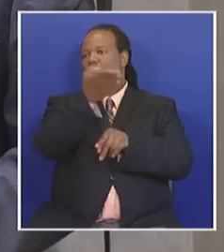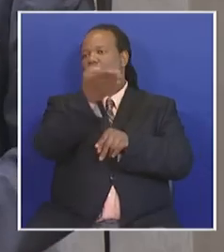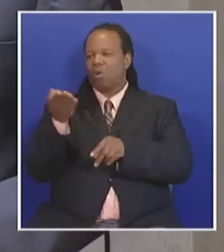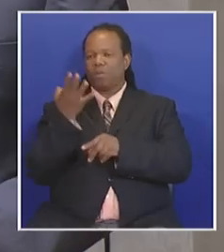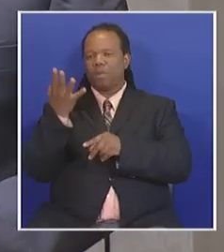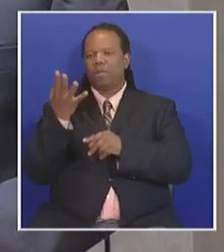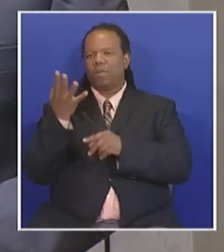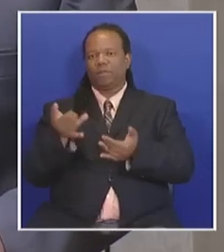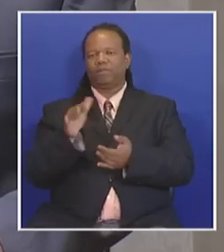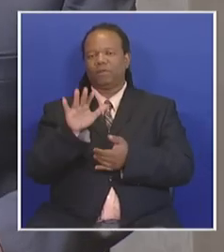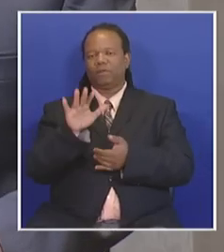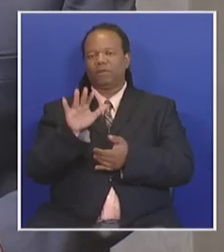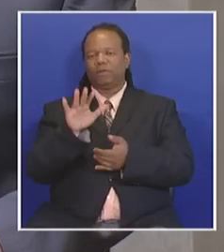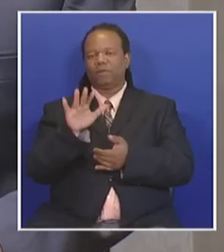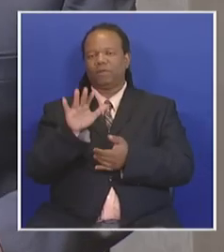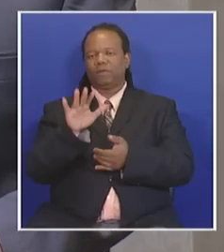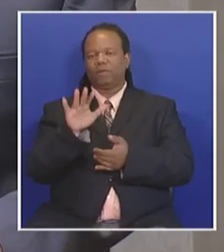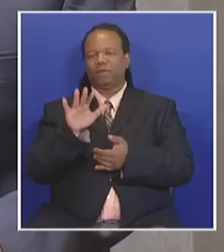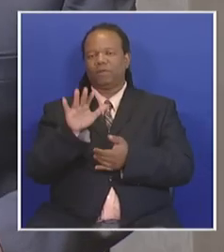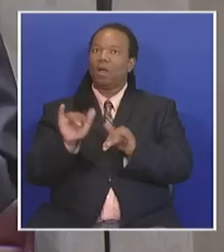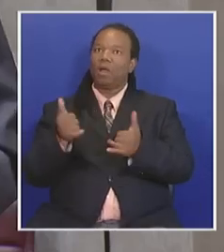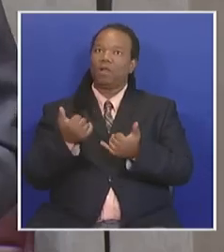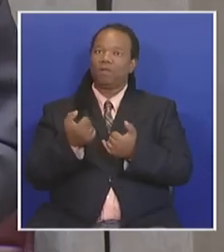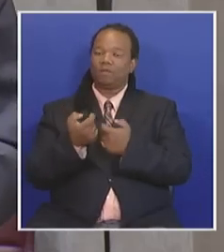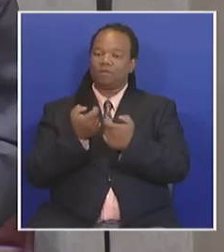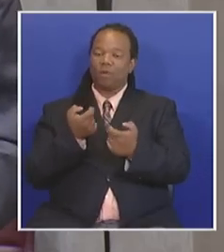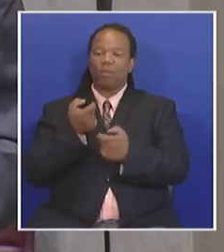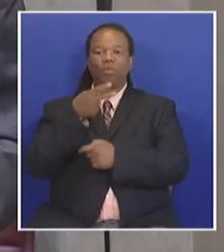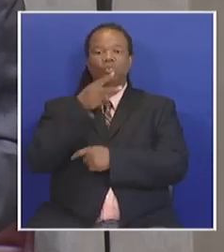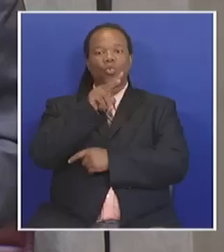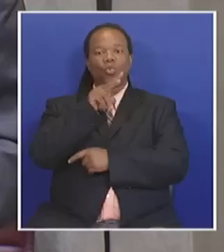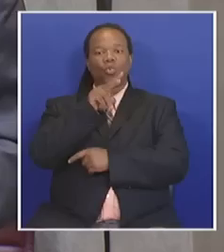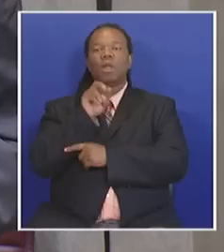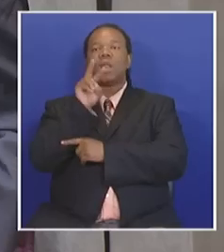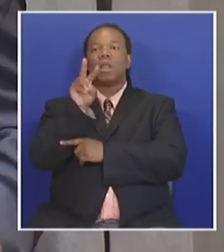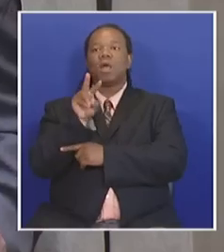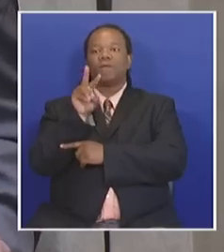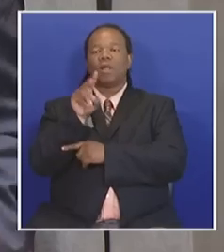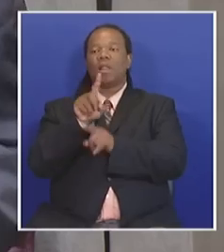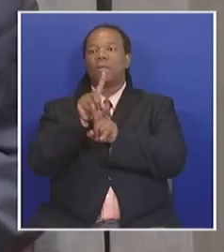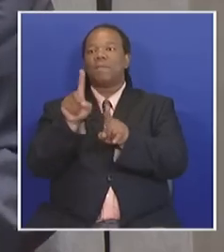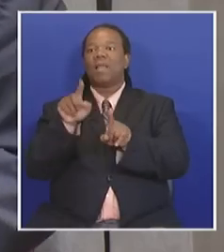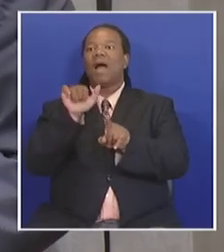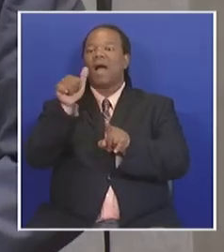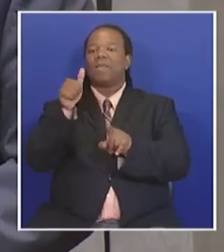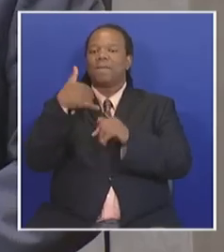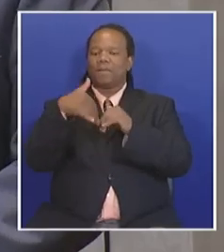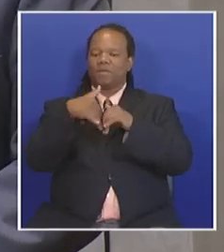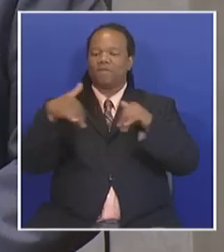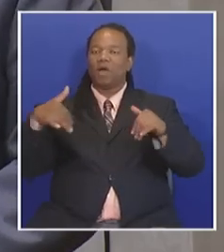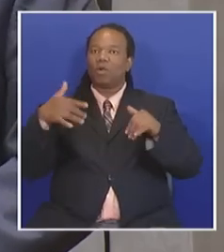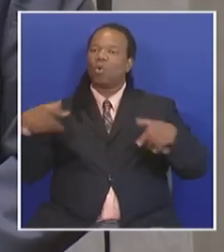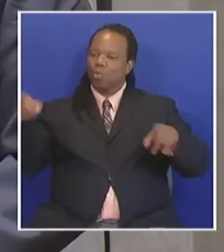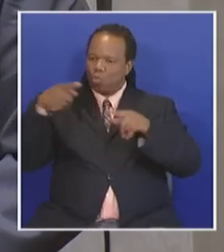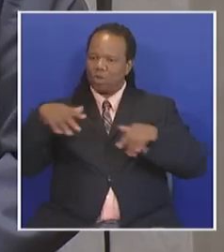inspiring words of Helen Zille in 2011. While others divide, we will unite. While